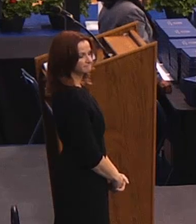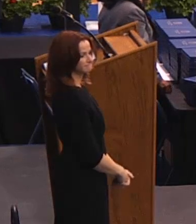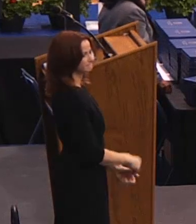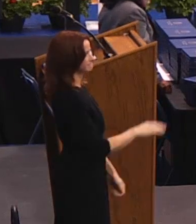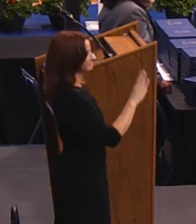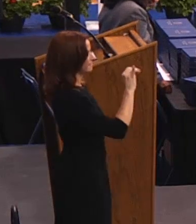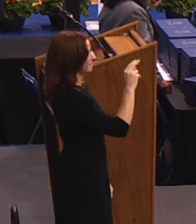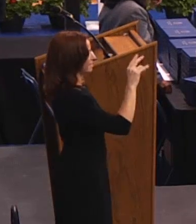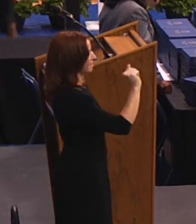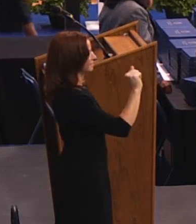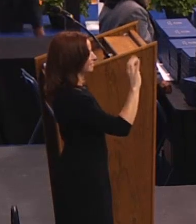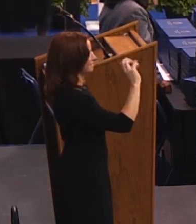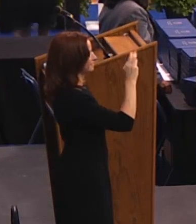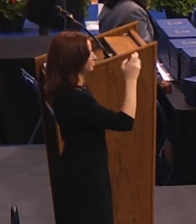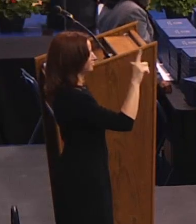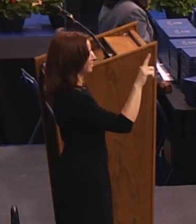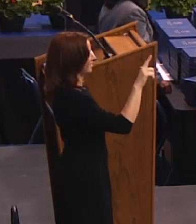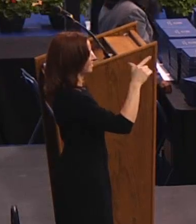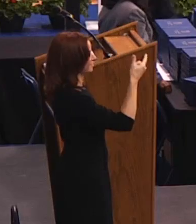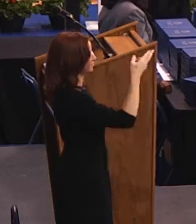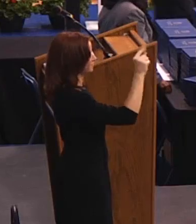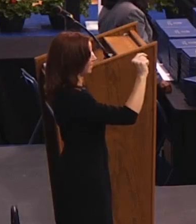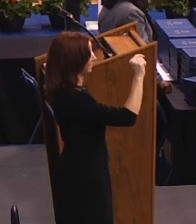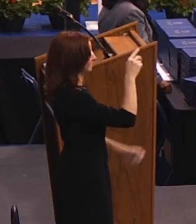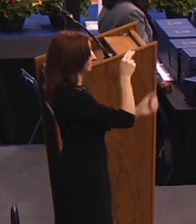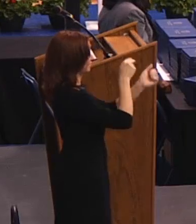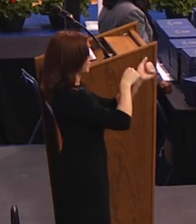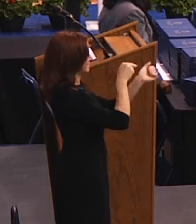Bianca Michelle Grant, nursing.